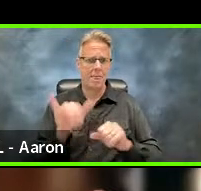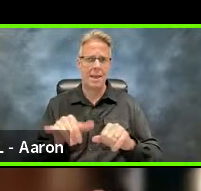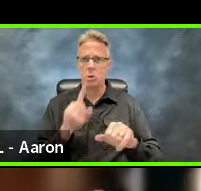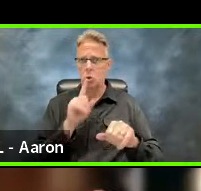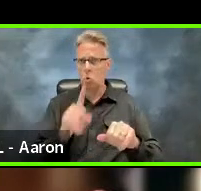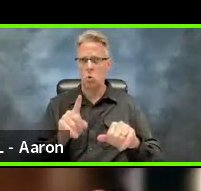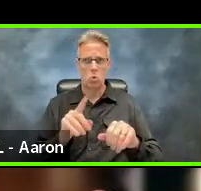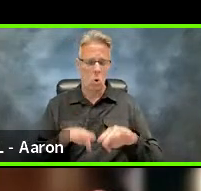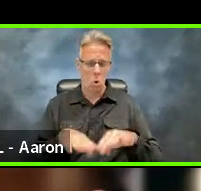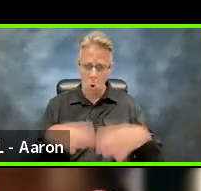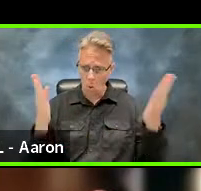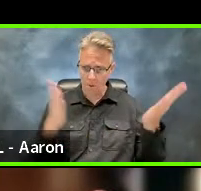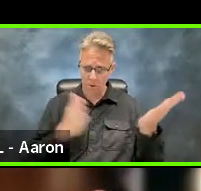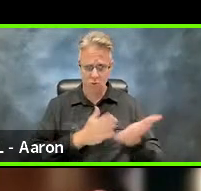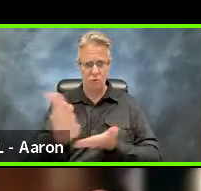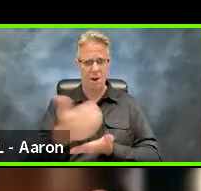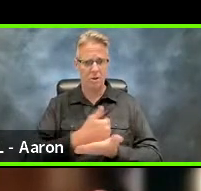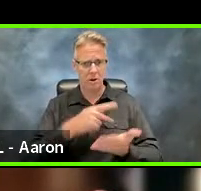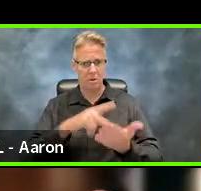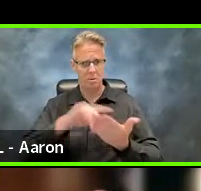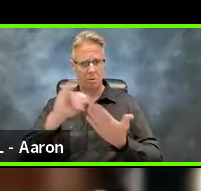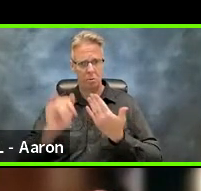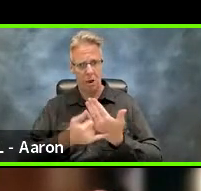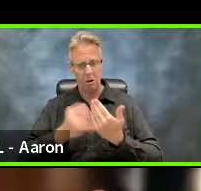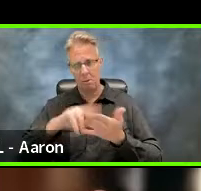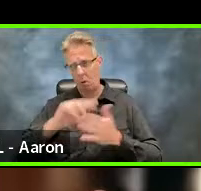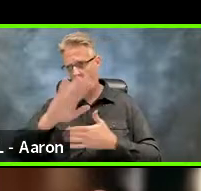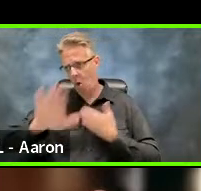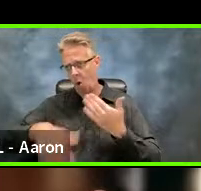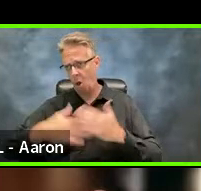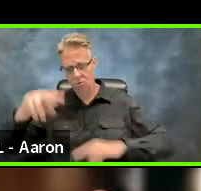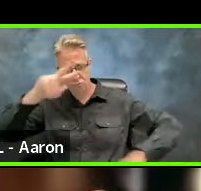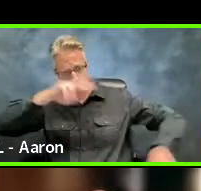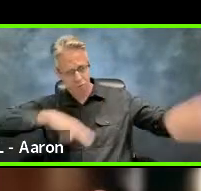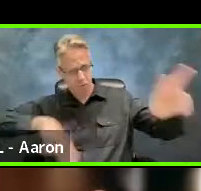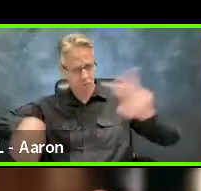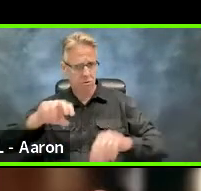transparent project. And so I think when those things are